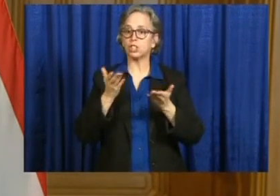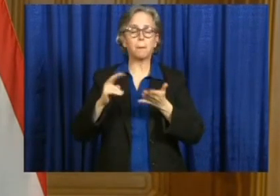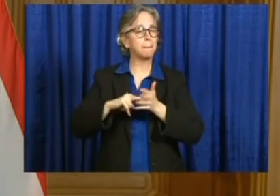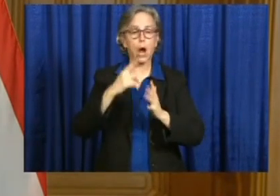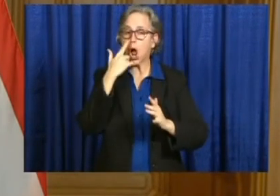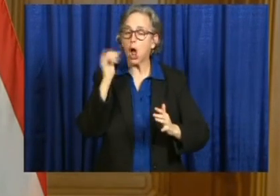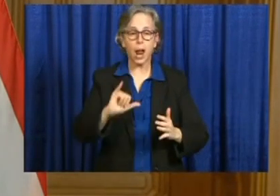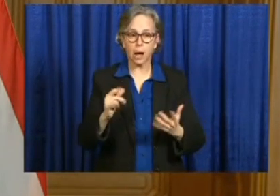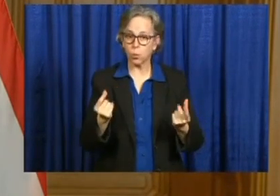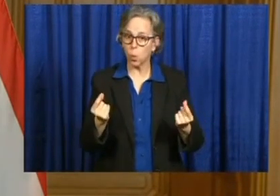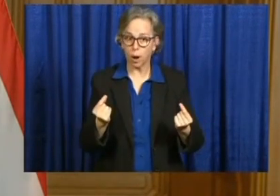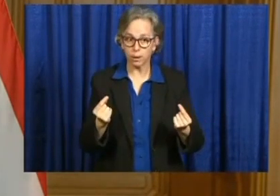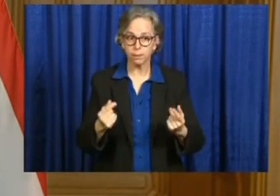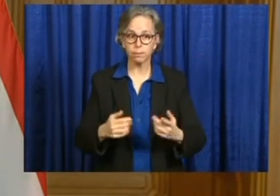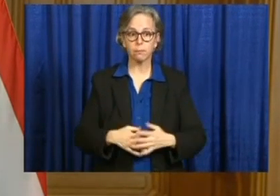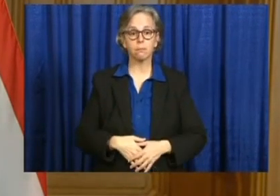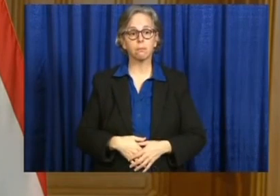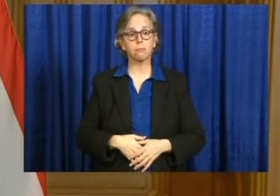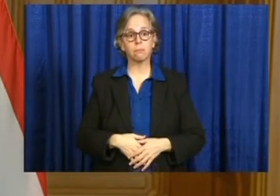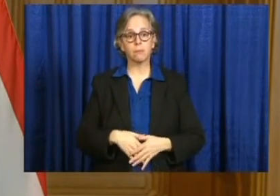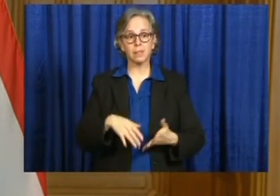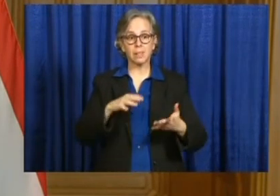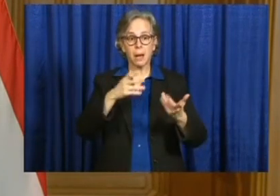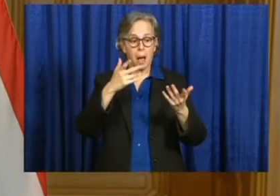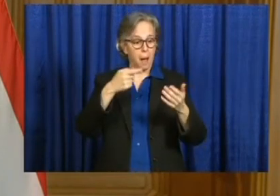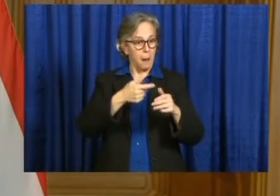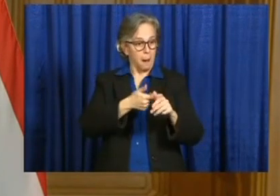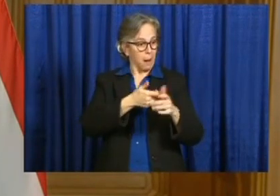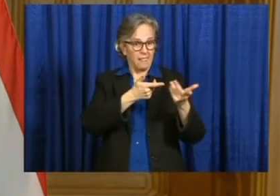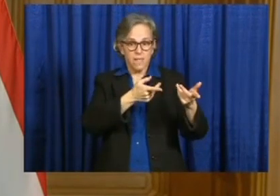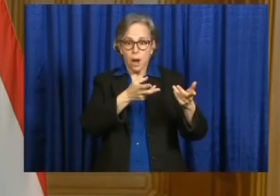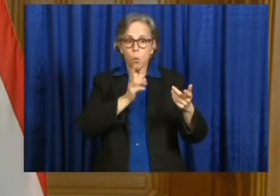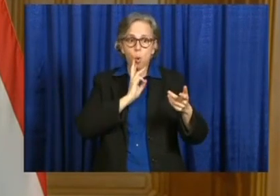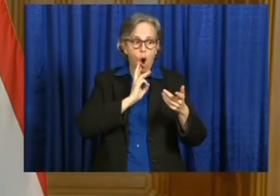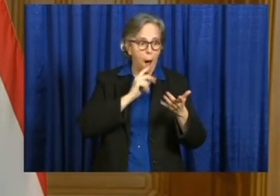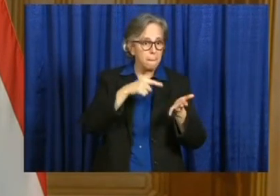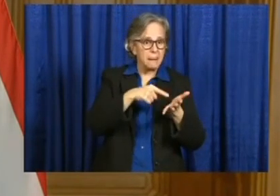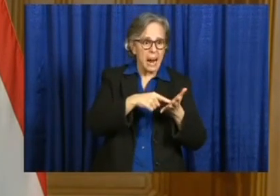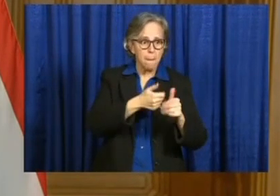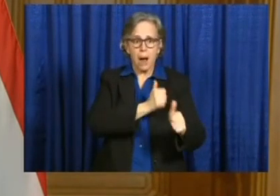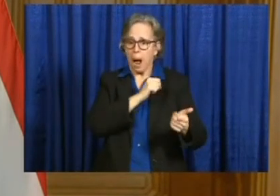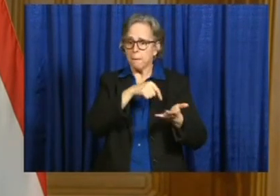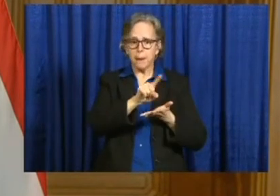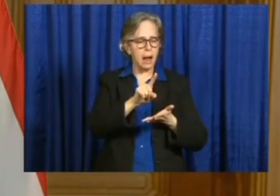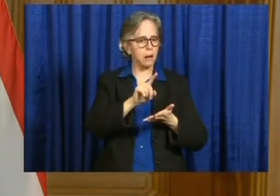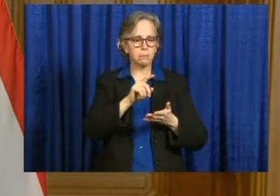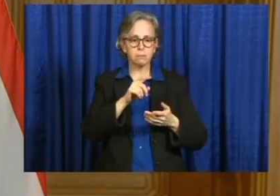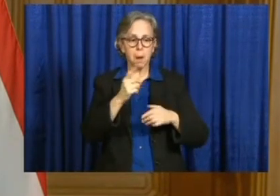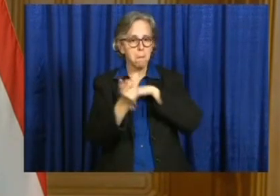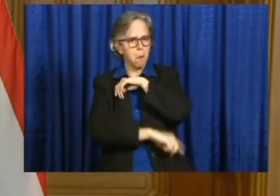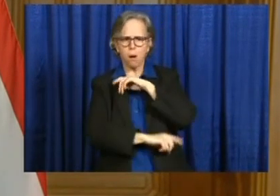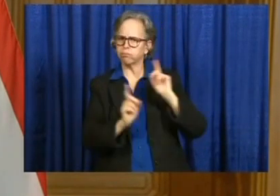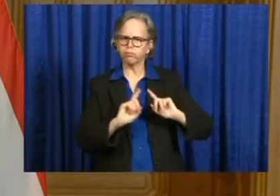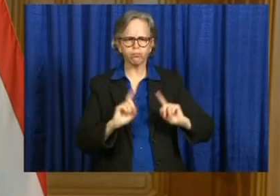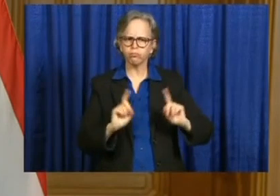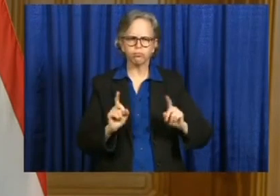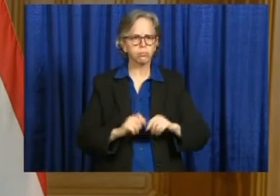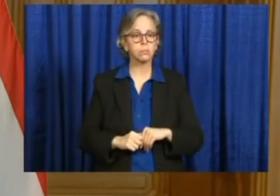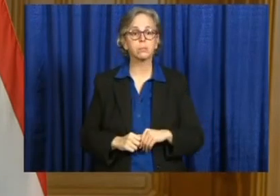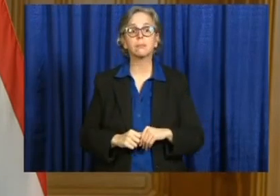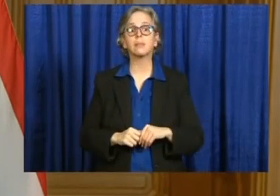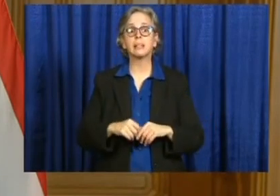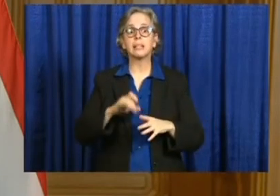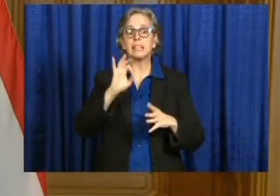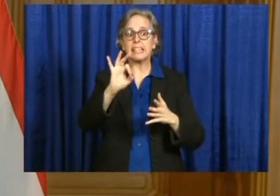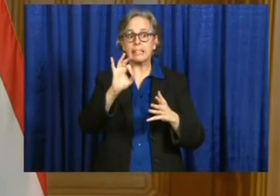due to non-payment during the declared state of emergency. Two, if someone previously had their water shut off